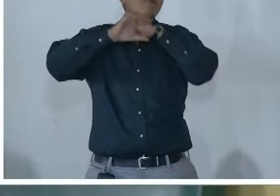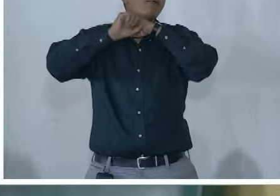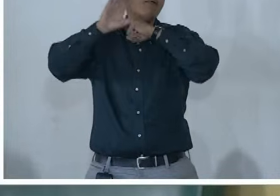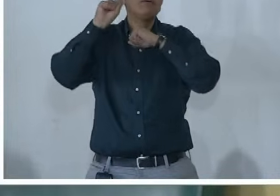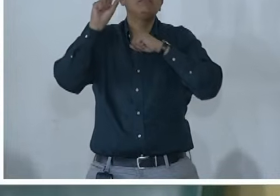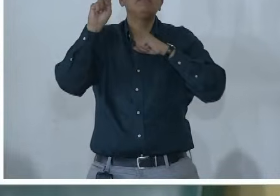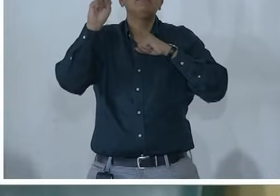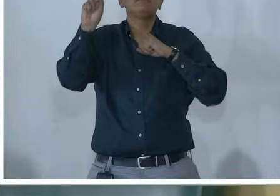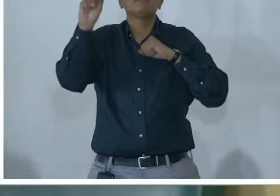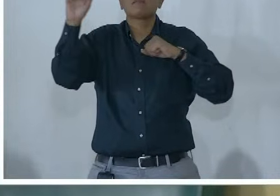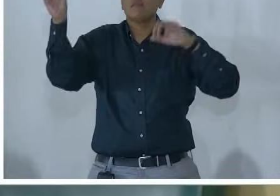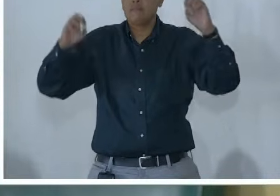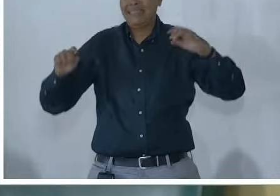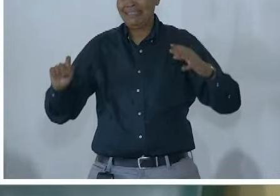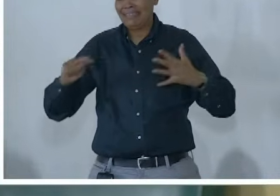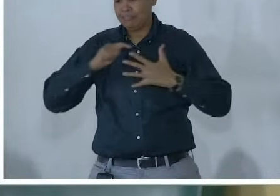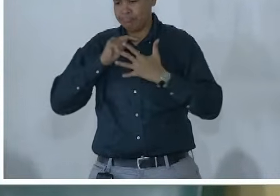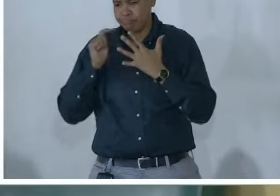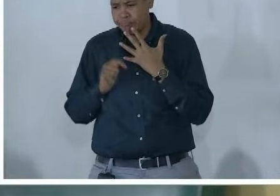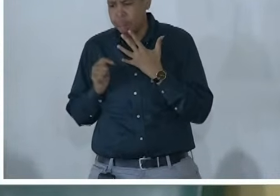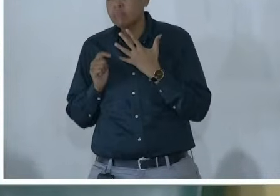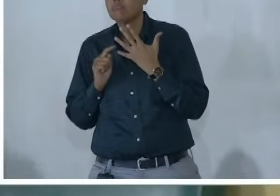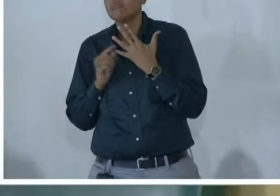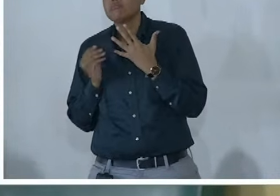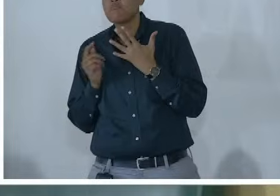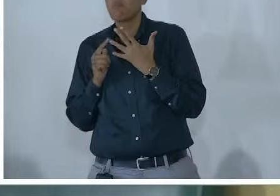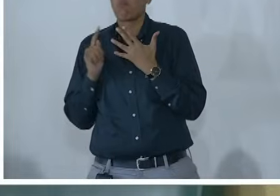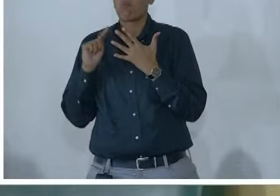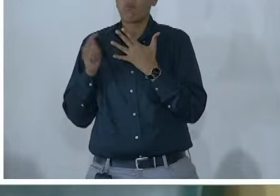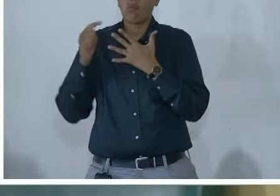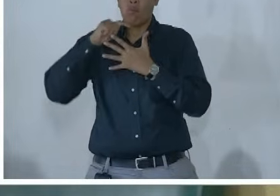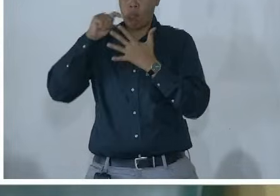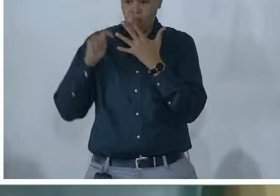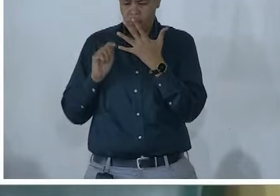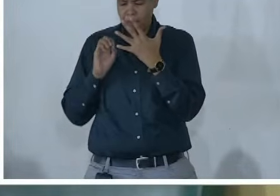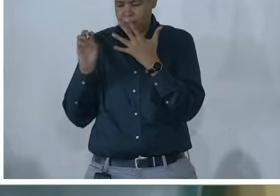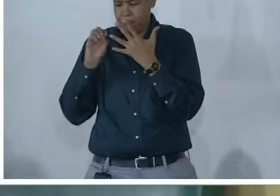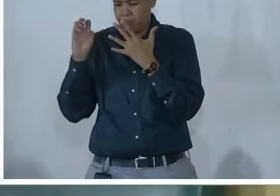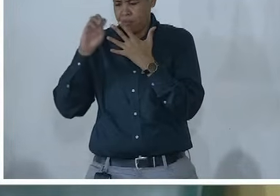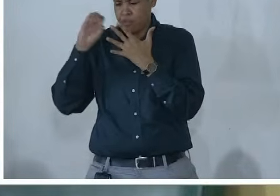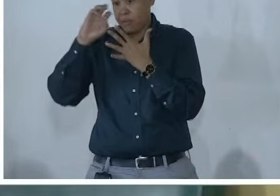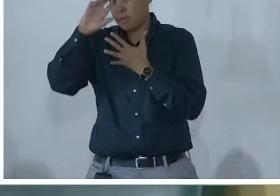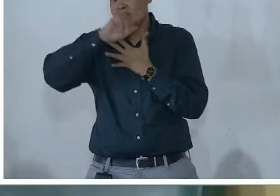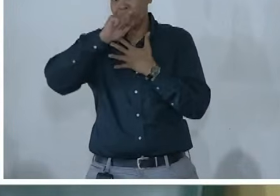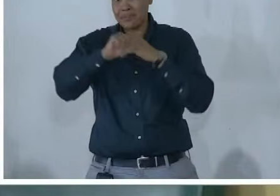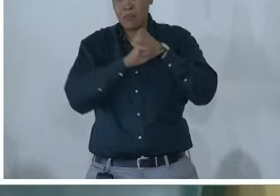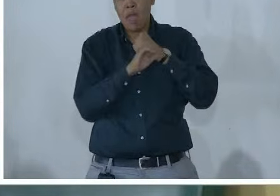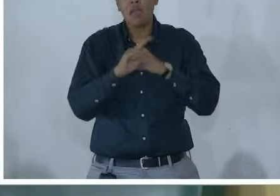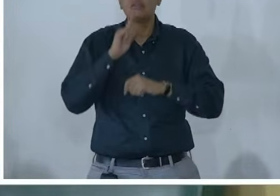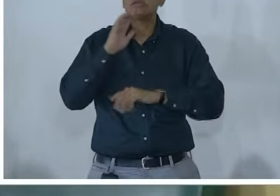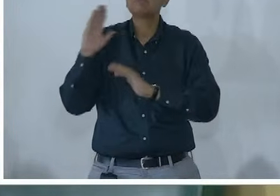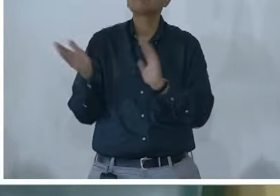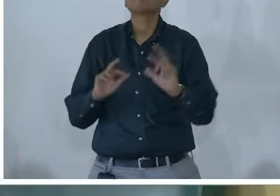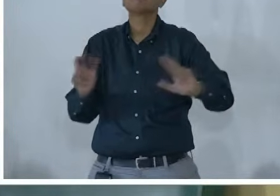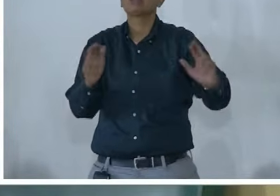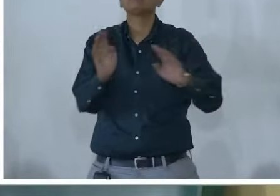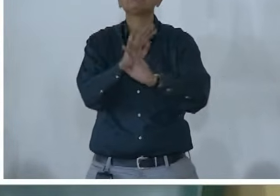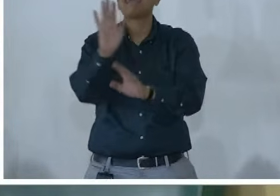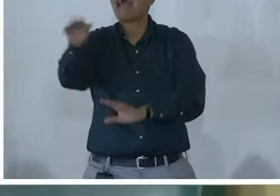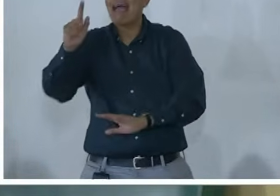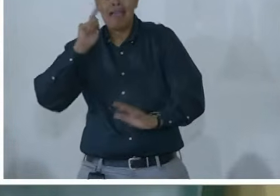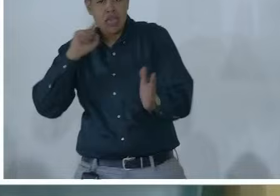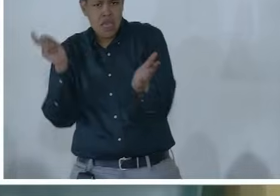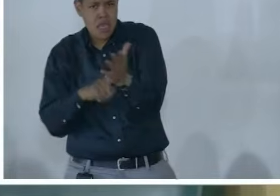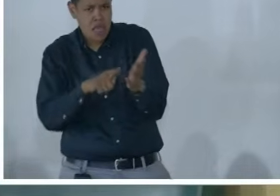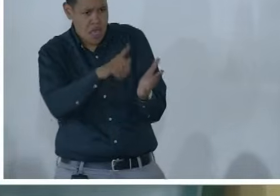sandbox. This is a simulated market environment designed to prepare businesses for the realities